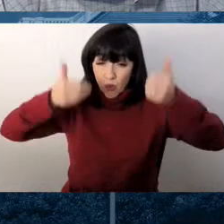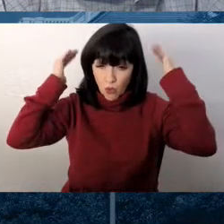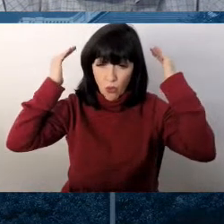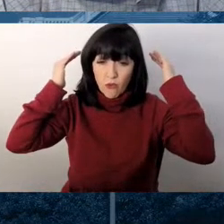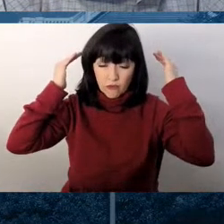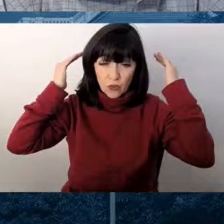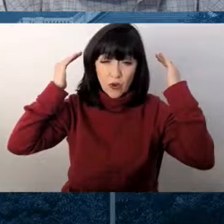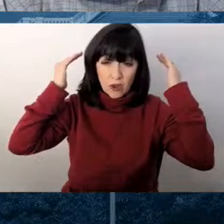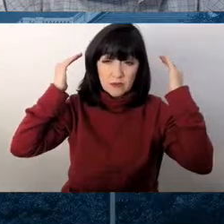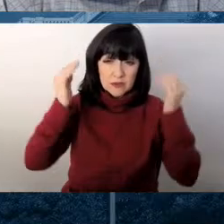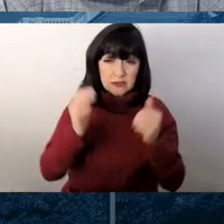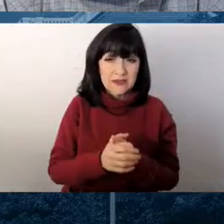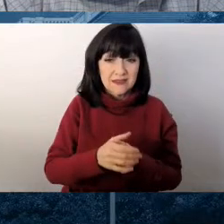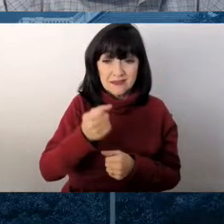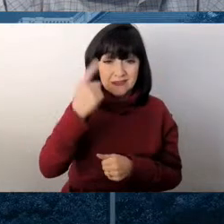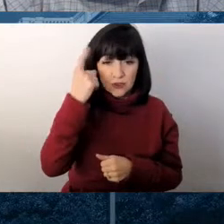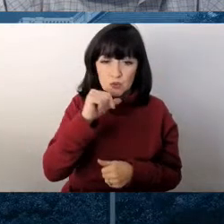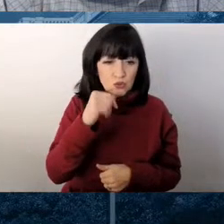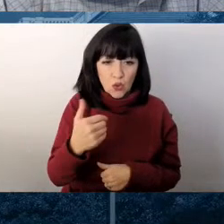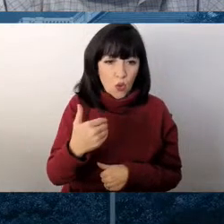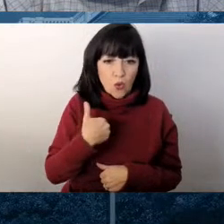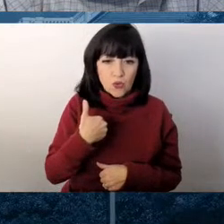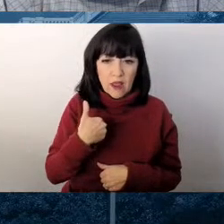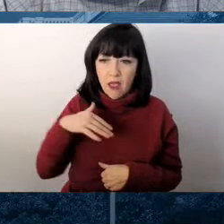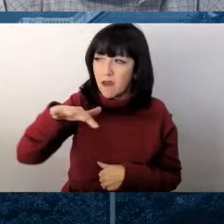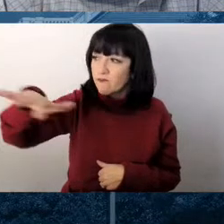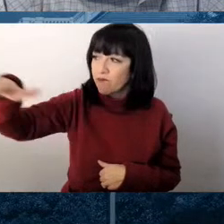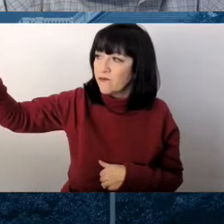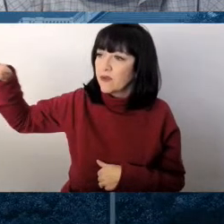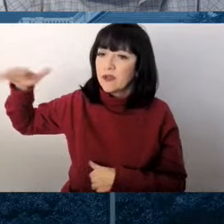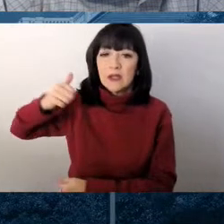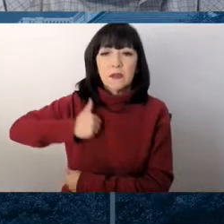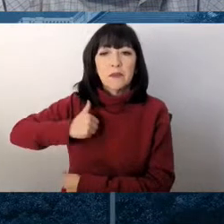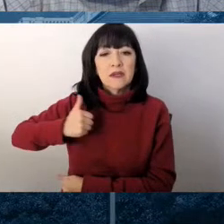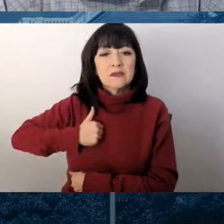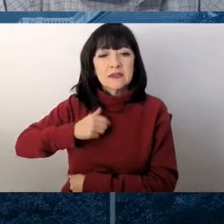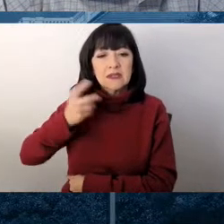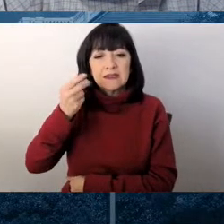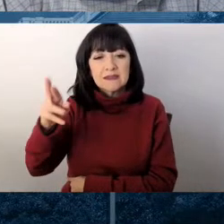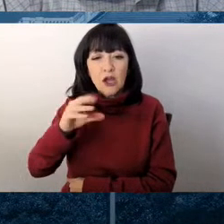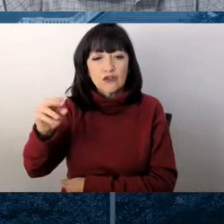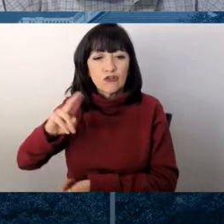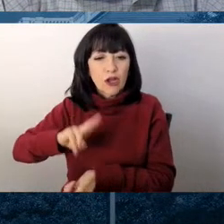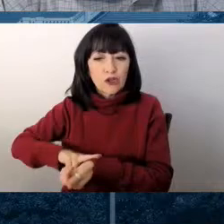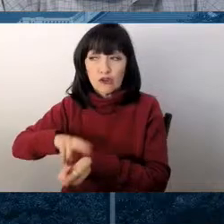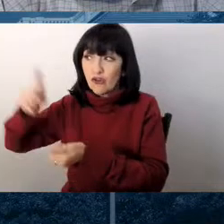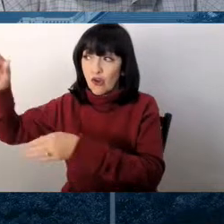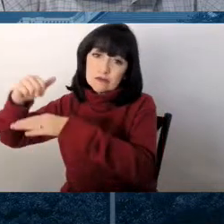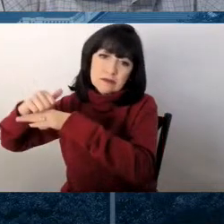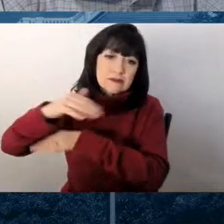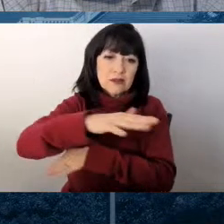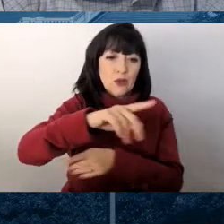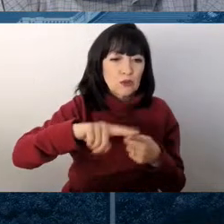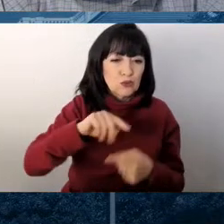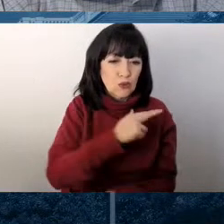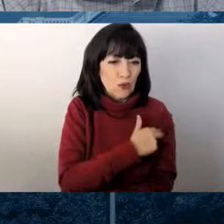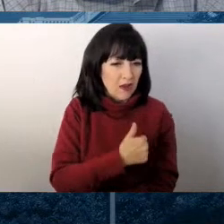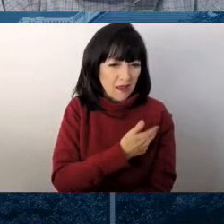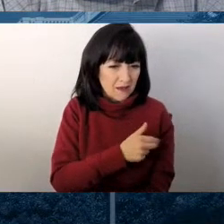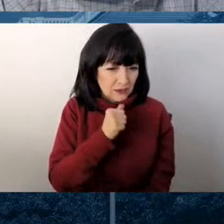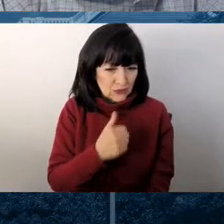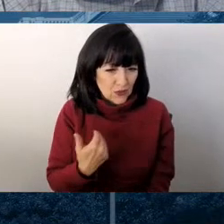reserve corps of doctors and nurses out there that we could send in there to assist. But what we can do is provide good